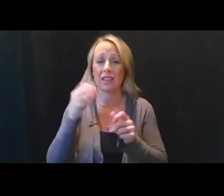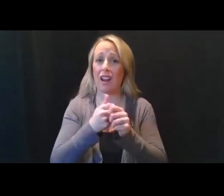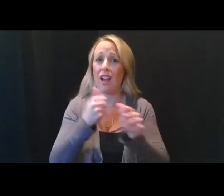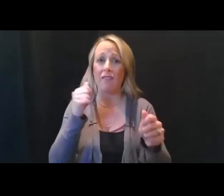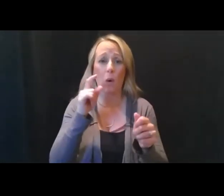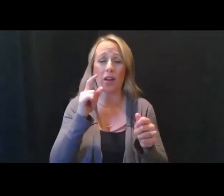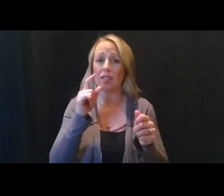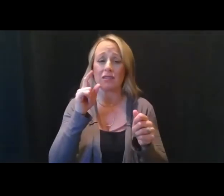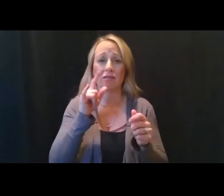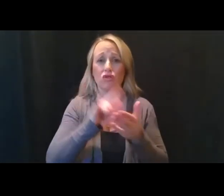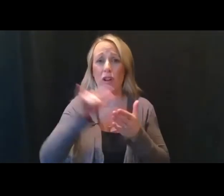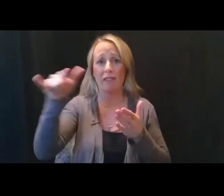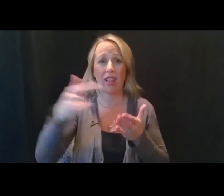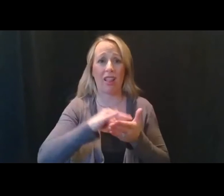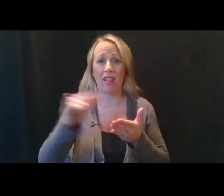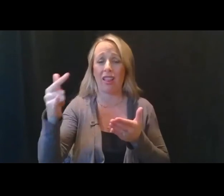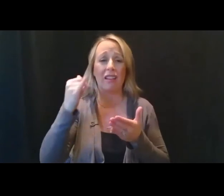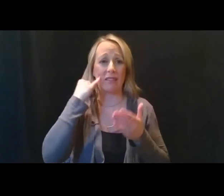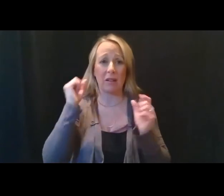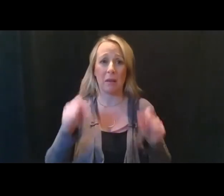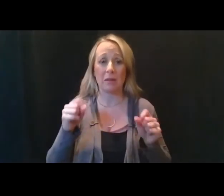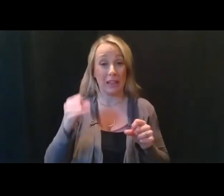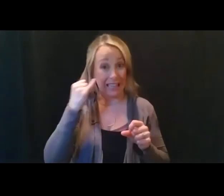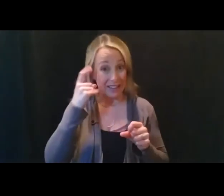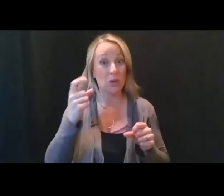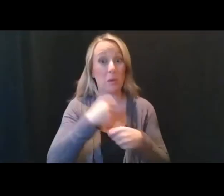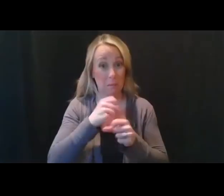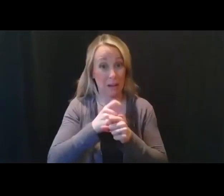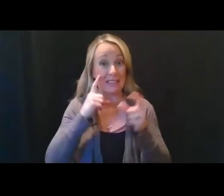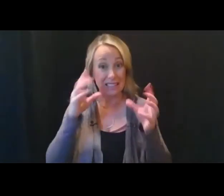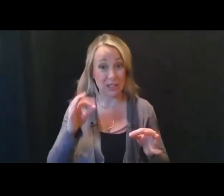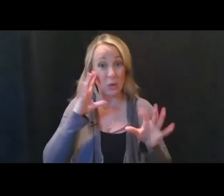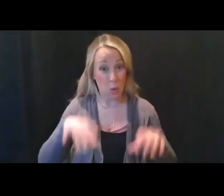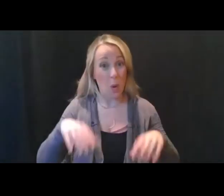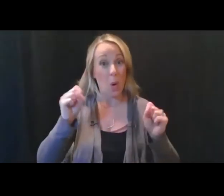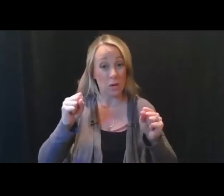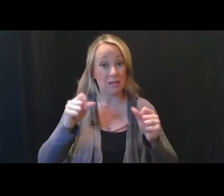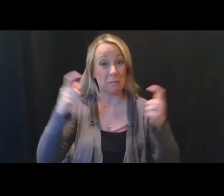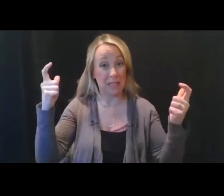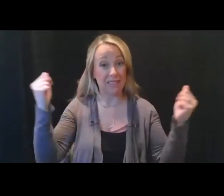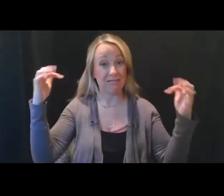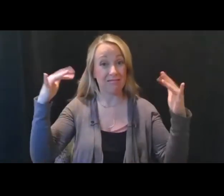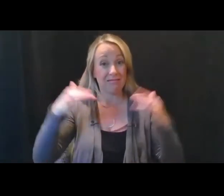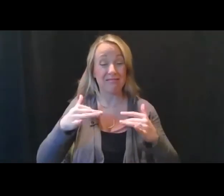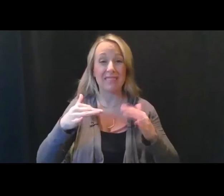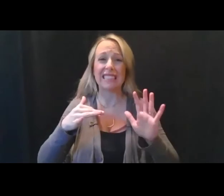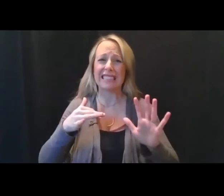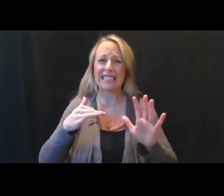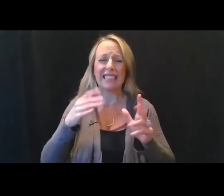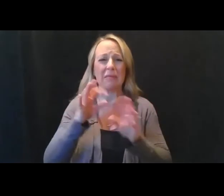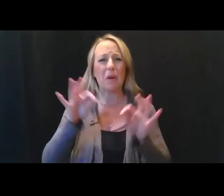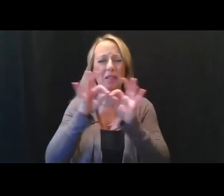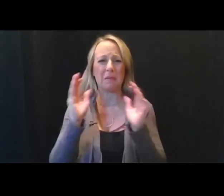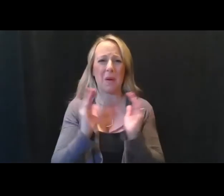possible. If you do make a decision to host or attend holiday gatherings, keep them small. The Quad